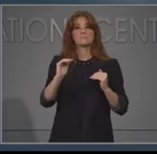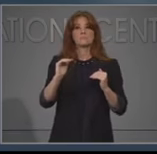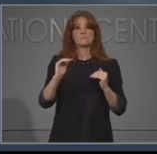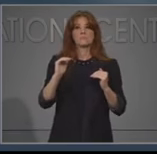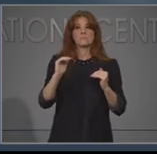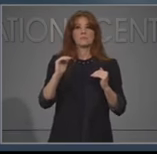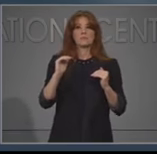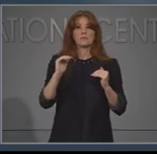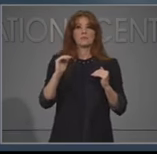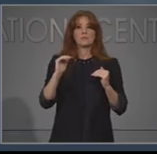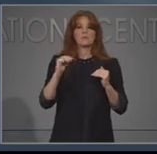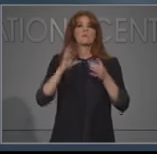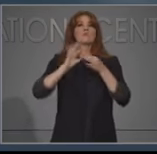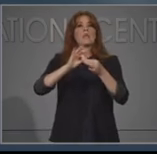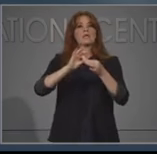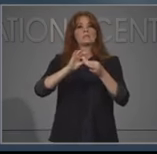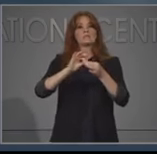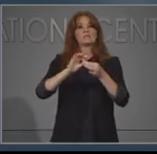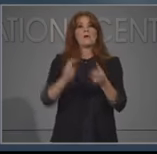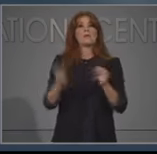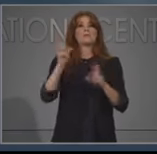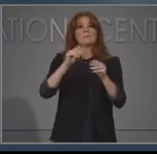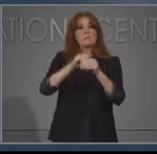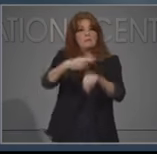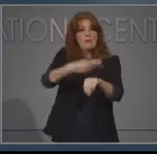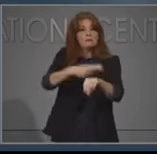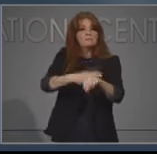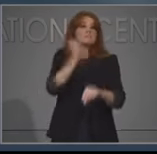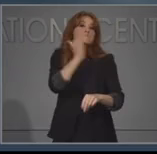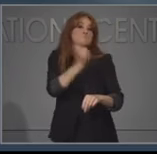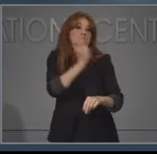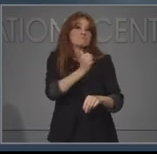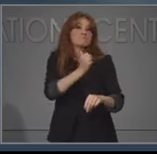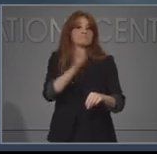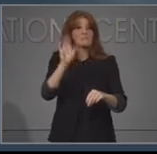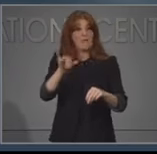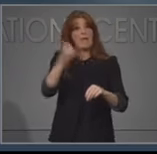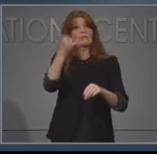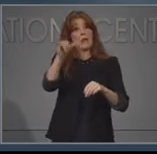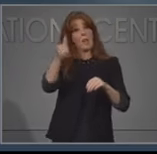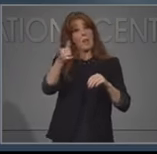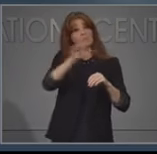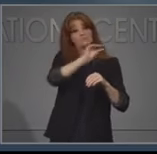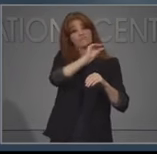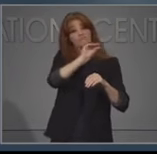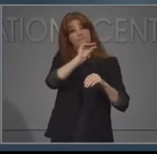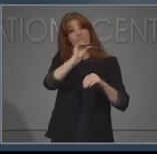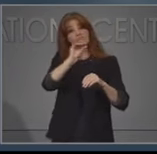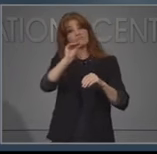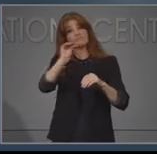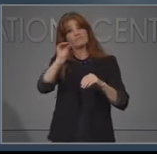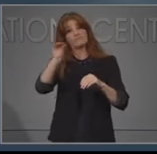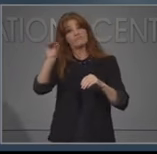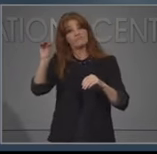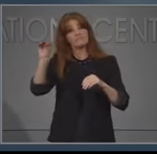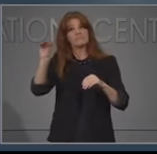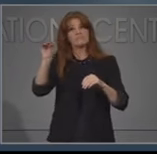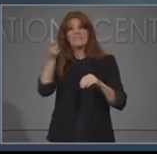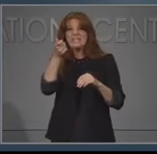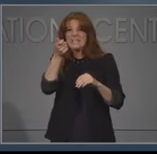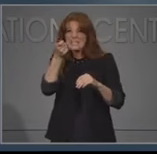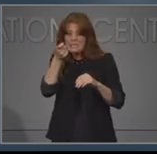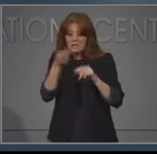here is on day-over-day hospitalizations. The yellow line shows that North Carolina's trajectory of hospitalization has a